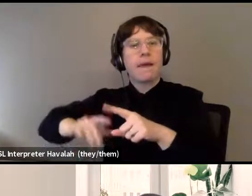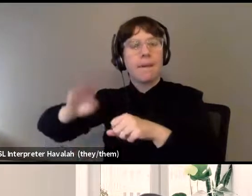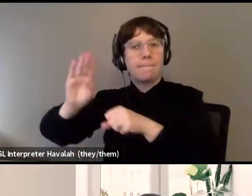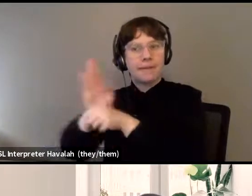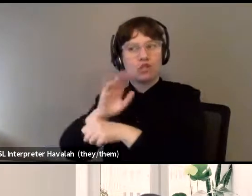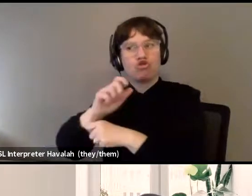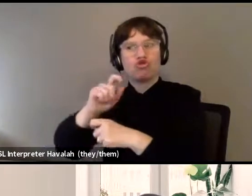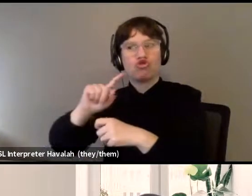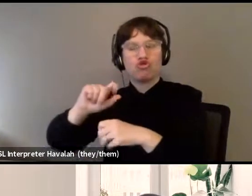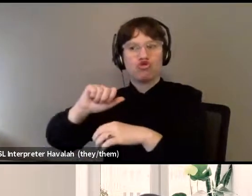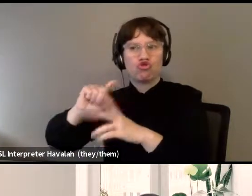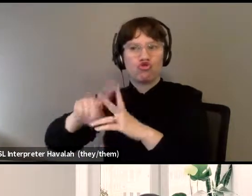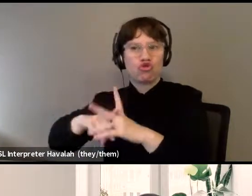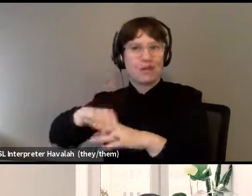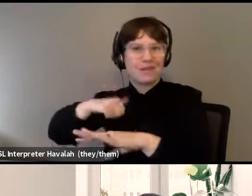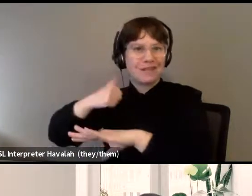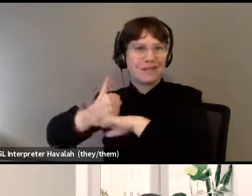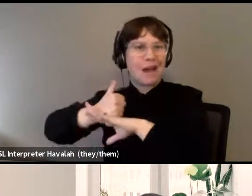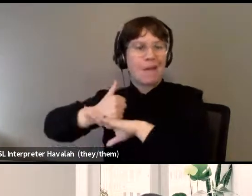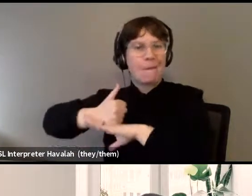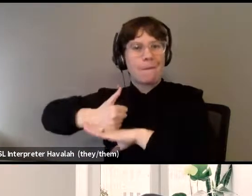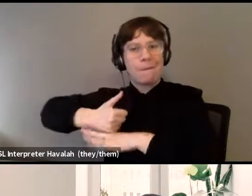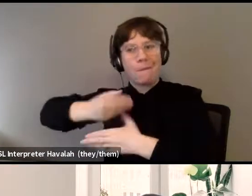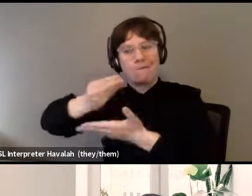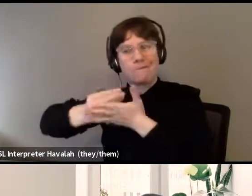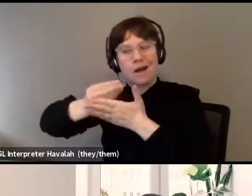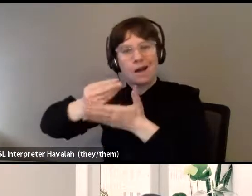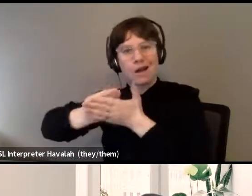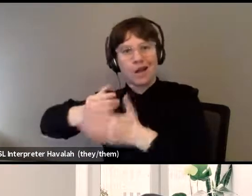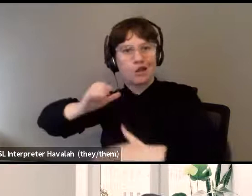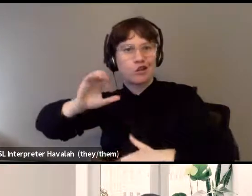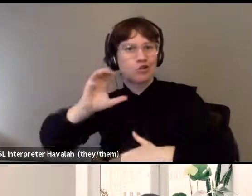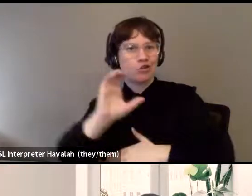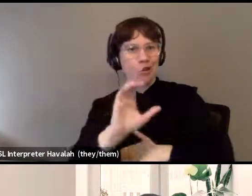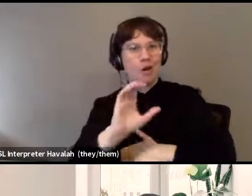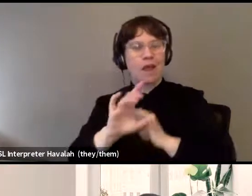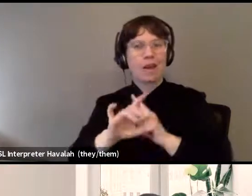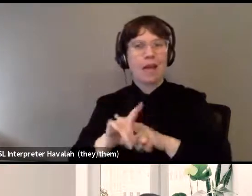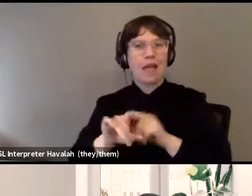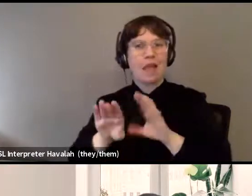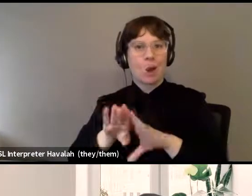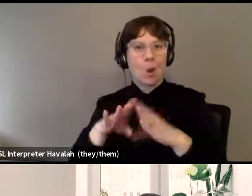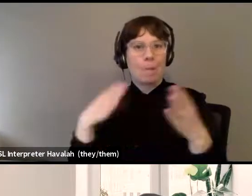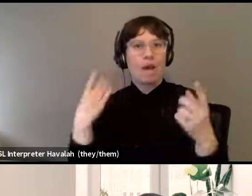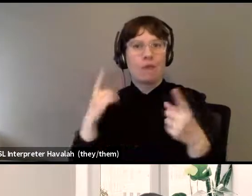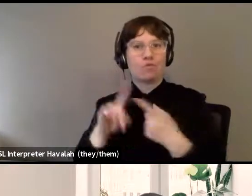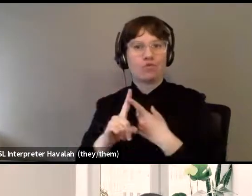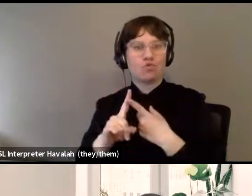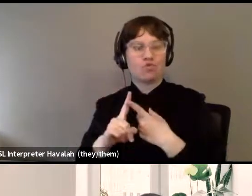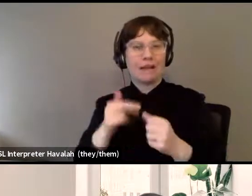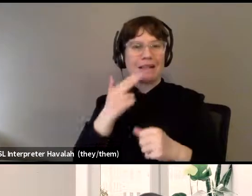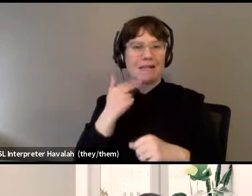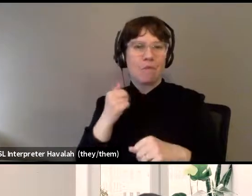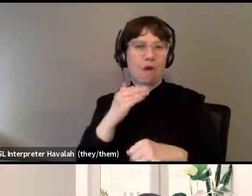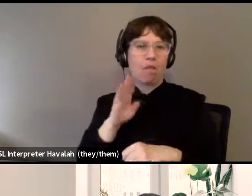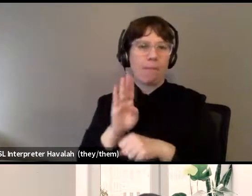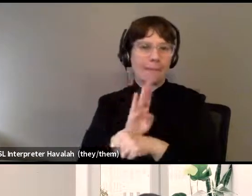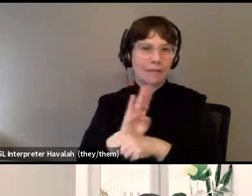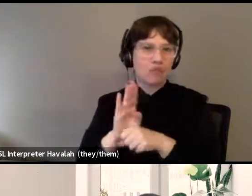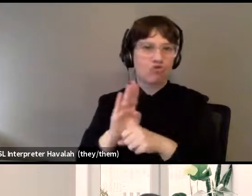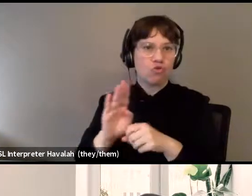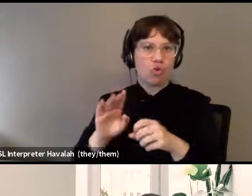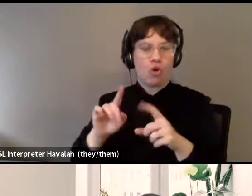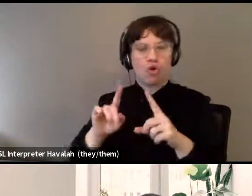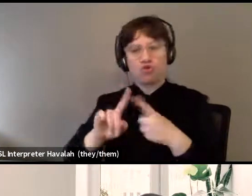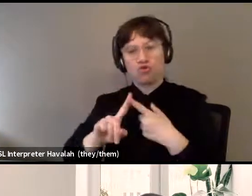invest in this food access space. And many of these entities opened up that funding to small business or to